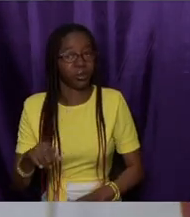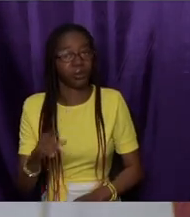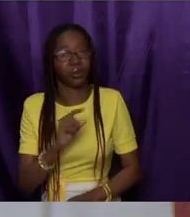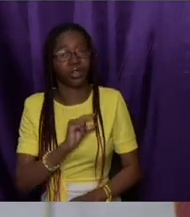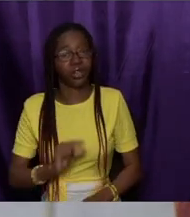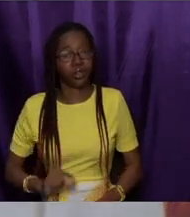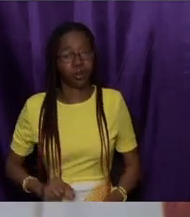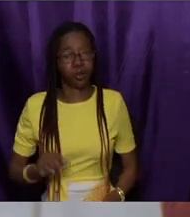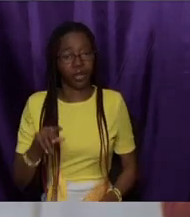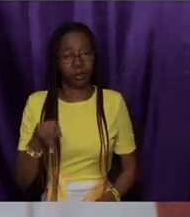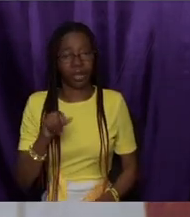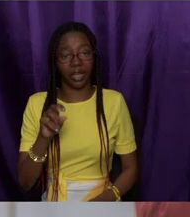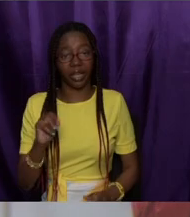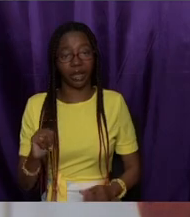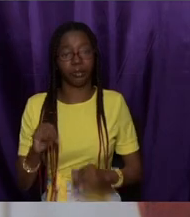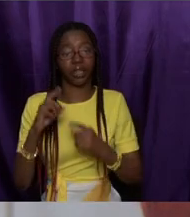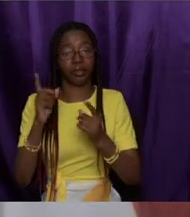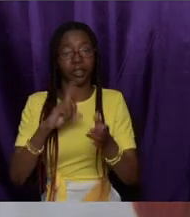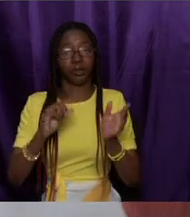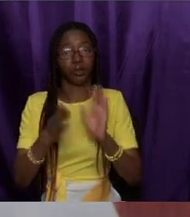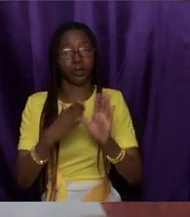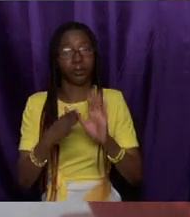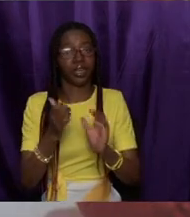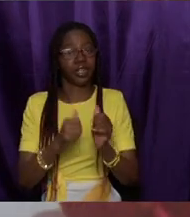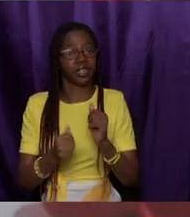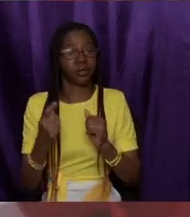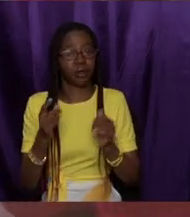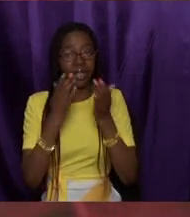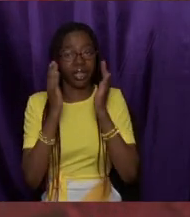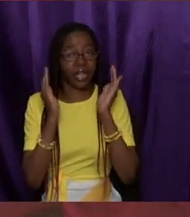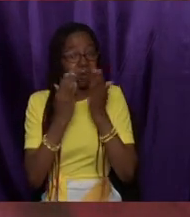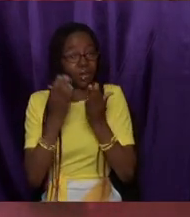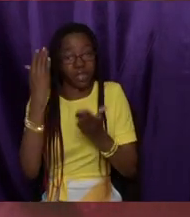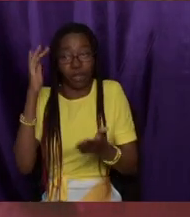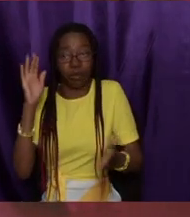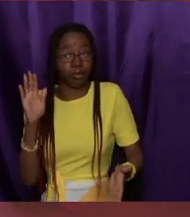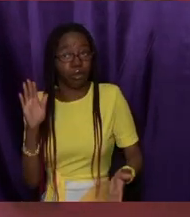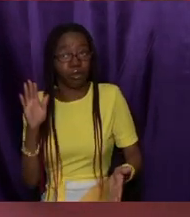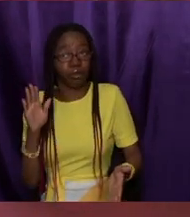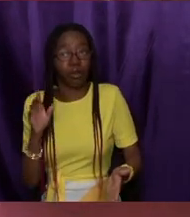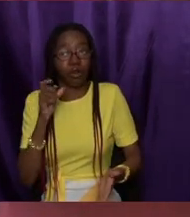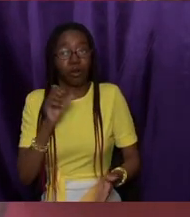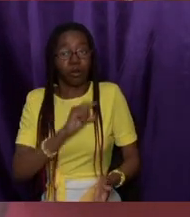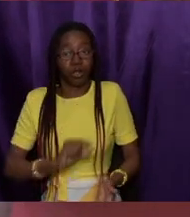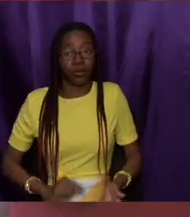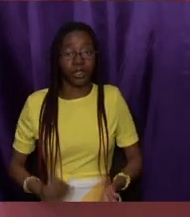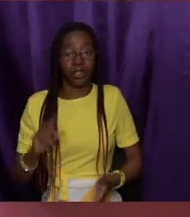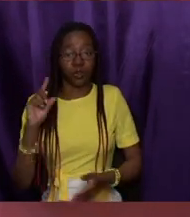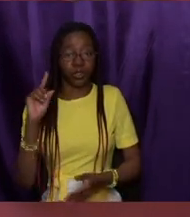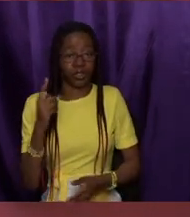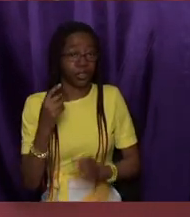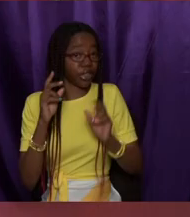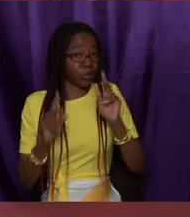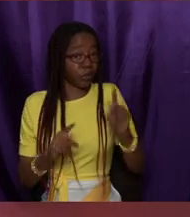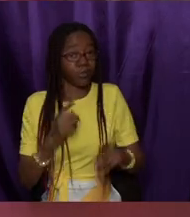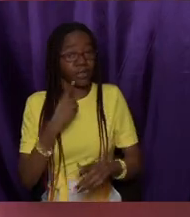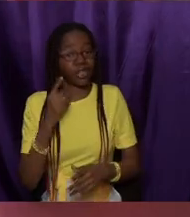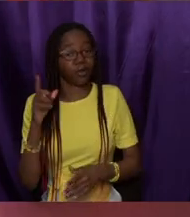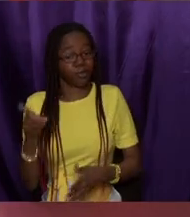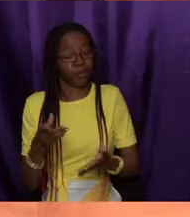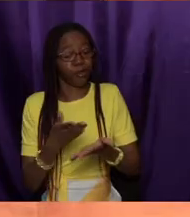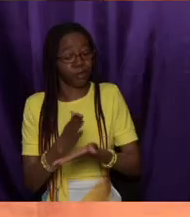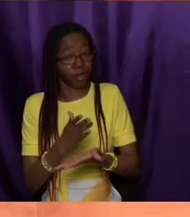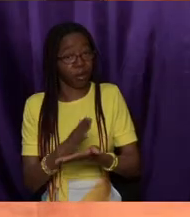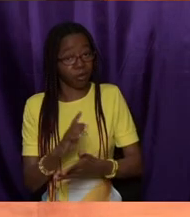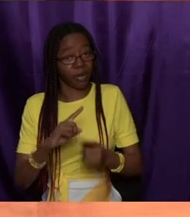Pam Morris up there. Give God praise. Everybody got masks. I don't know who everybody is. Queen Morris, she's one of the first ones who said, you're going to be all right when